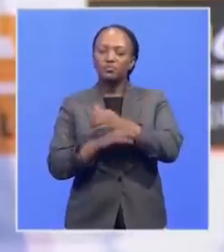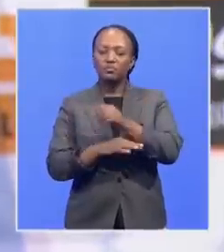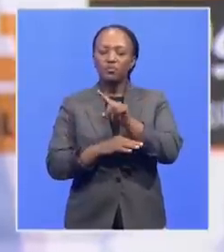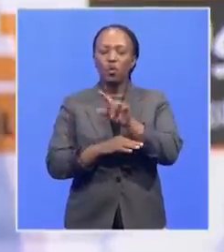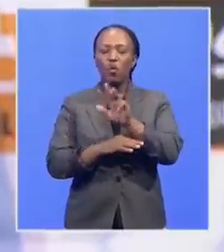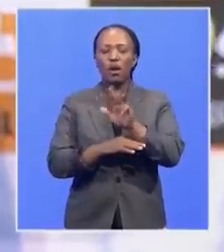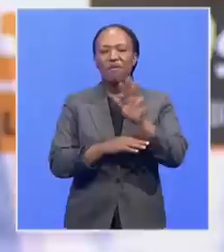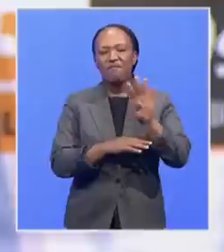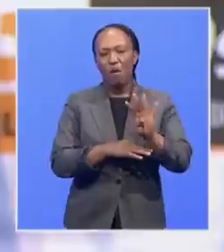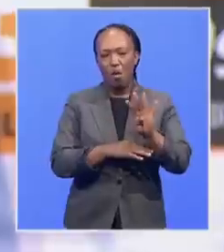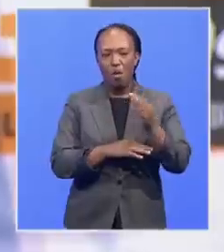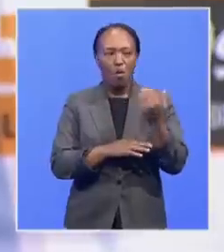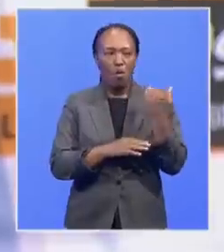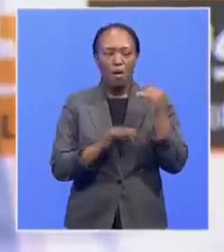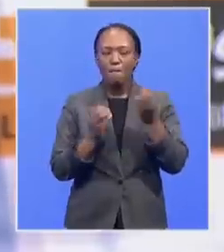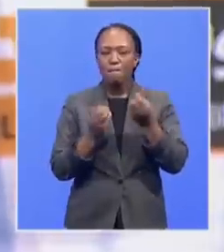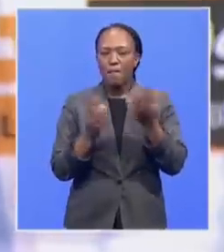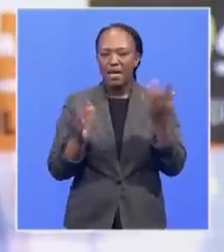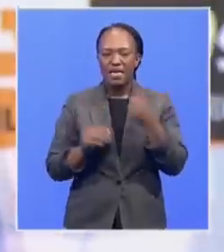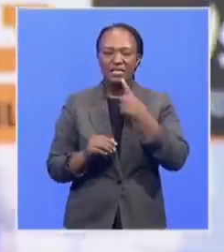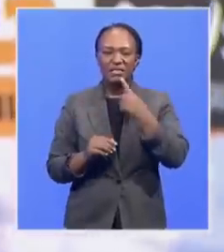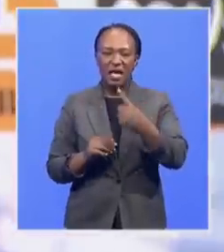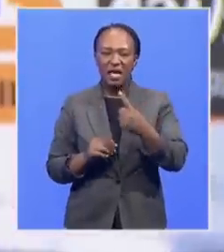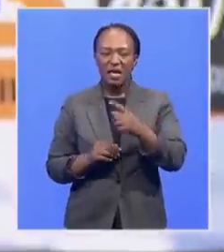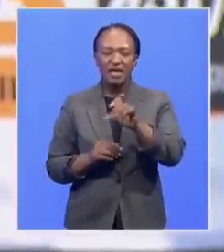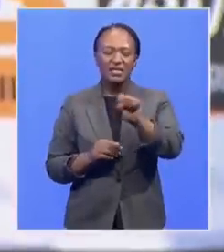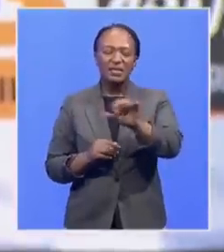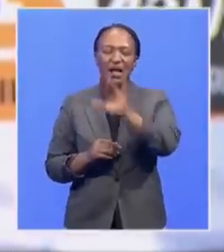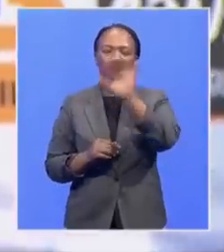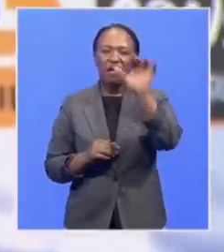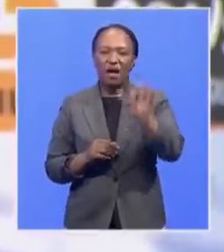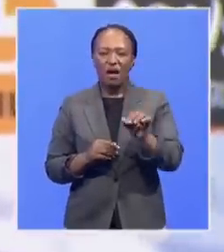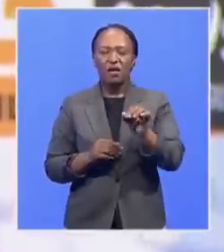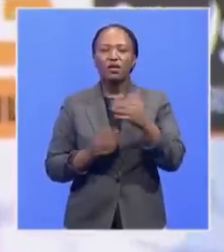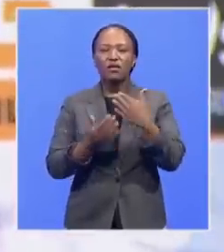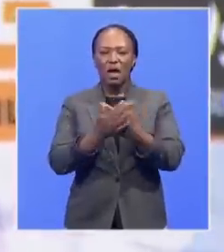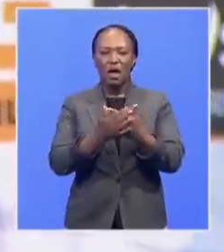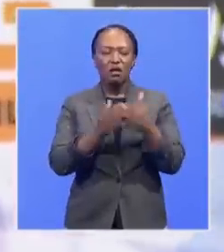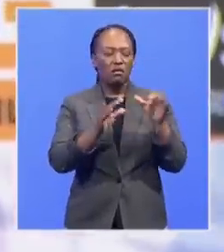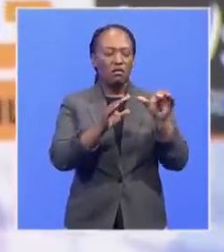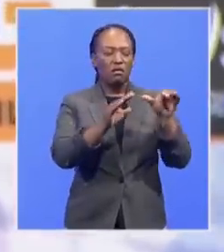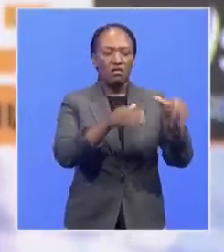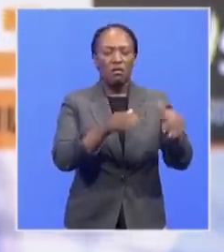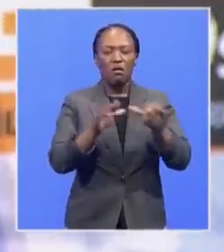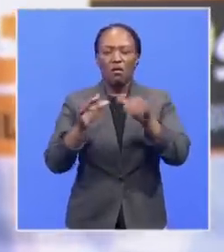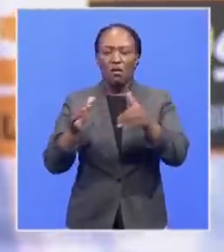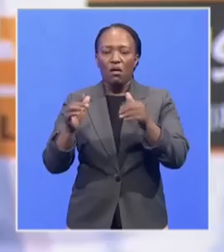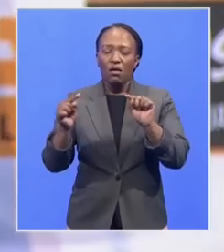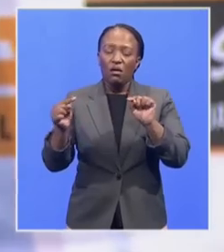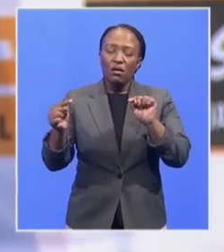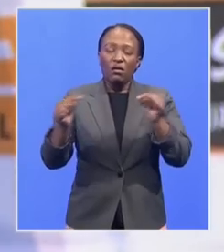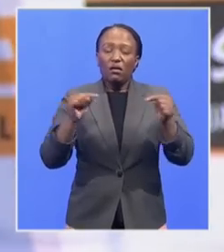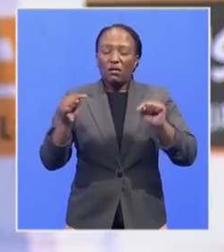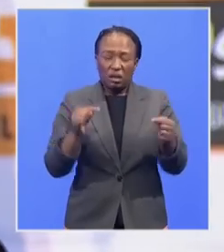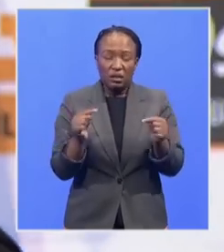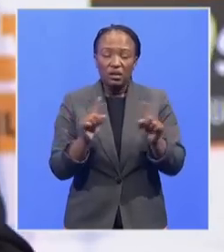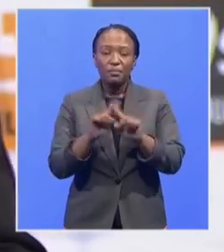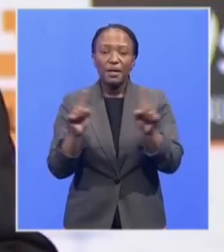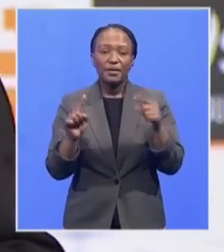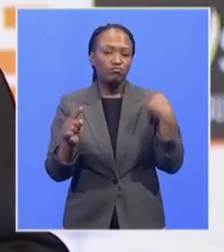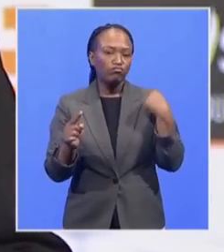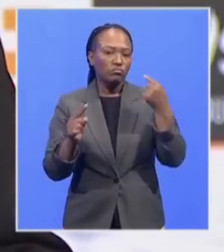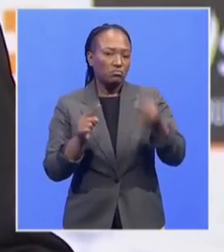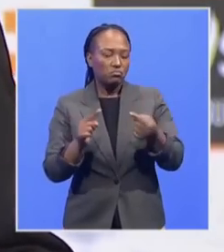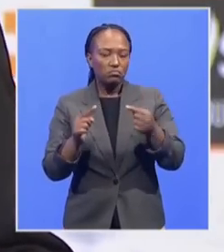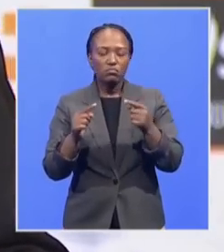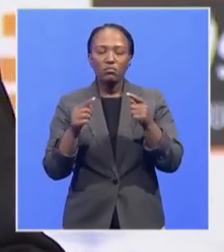will turn into a civil war landscape. We have not turned against each